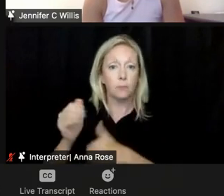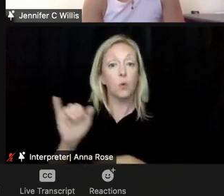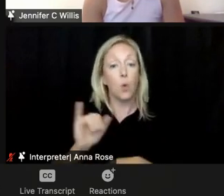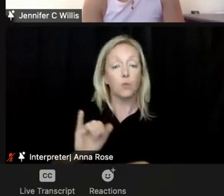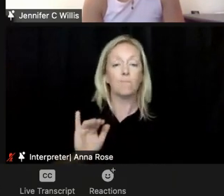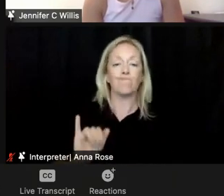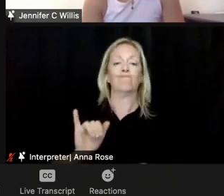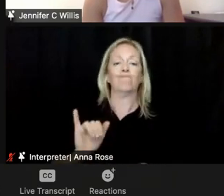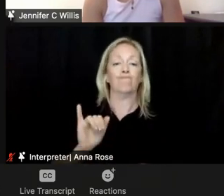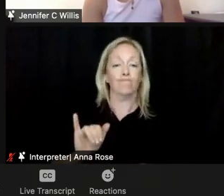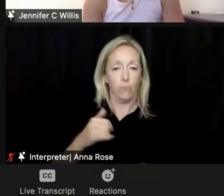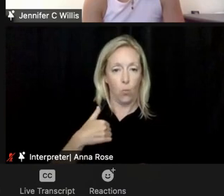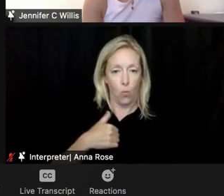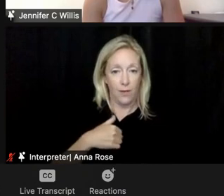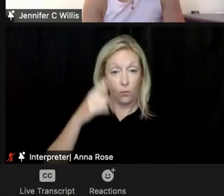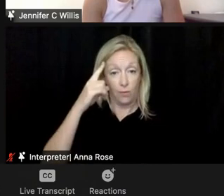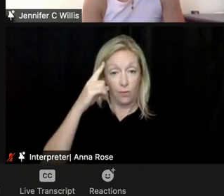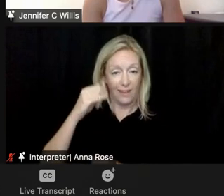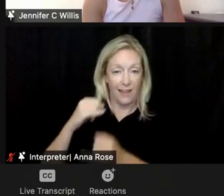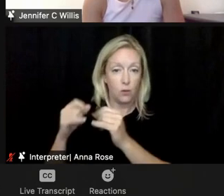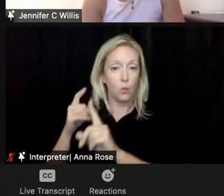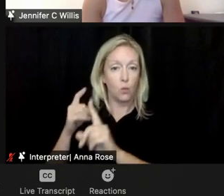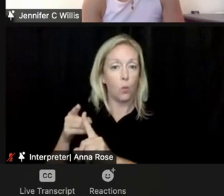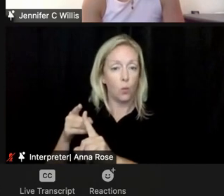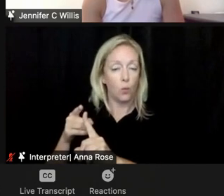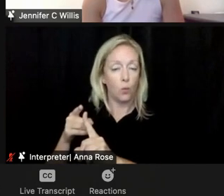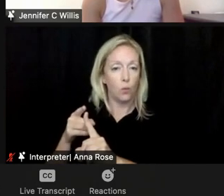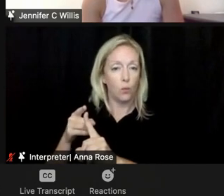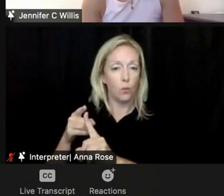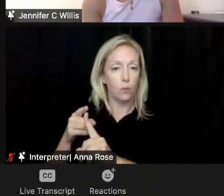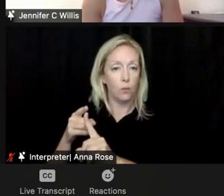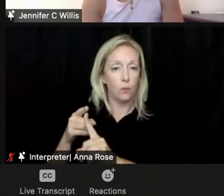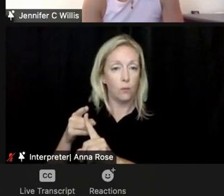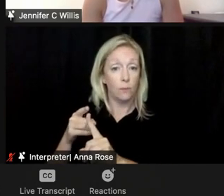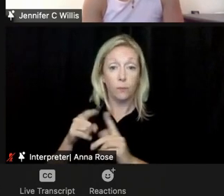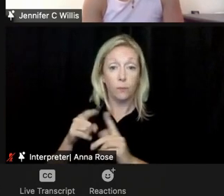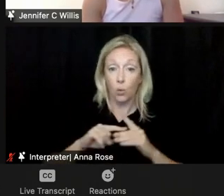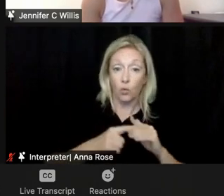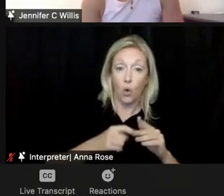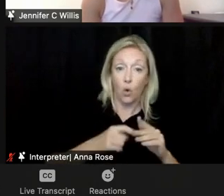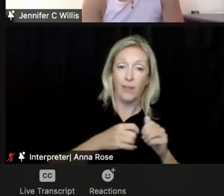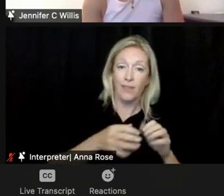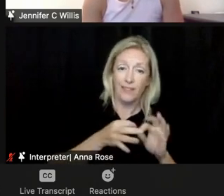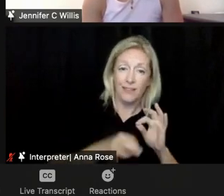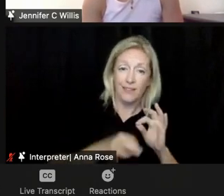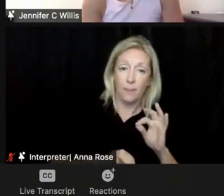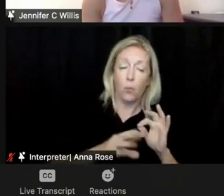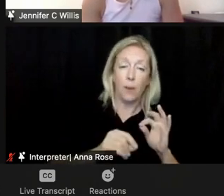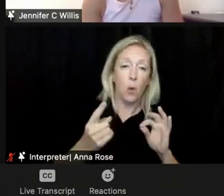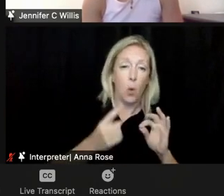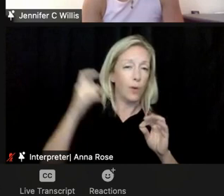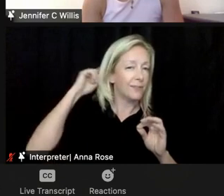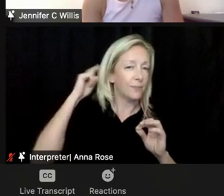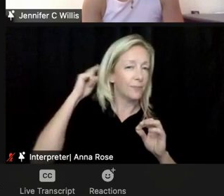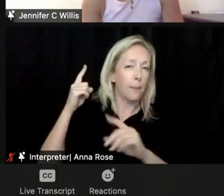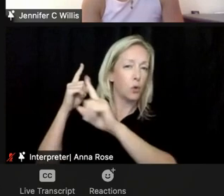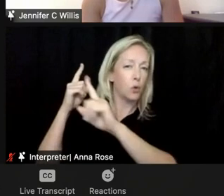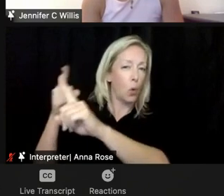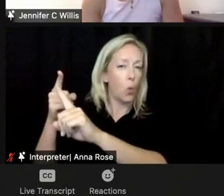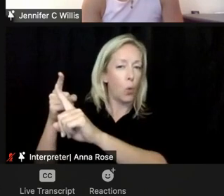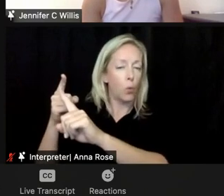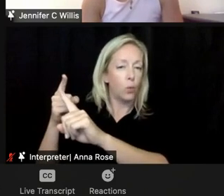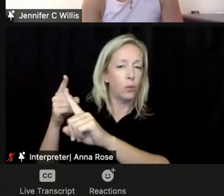need to be thinking about the end goal, even as we start with the beginning steps. So we have to have in our mind,